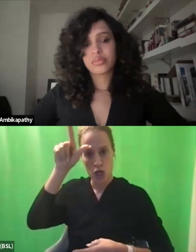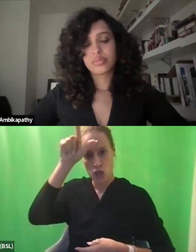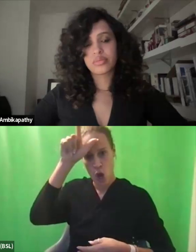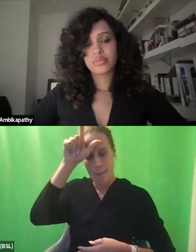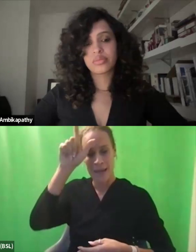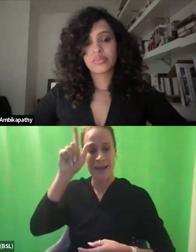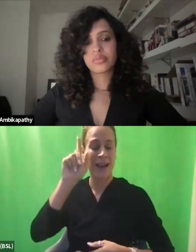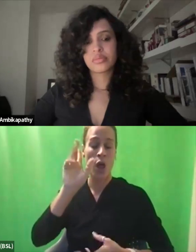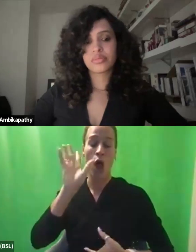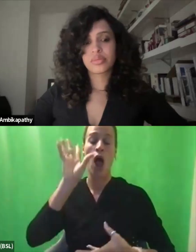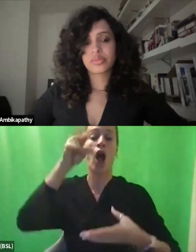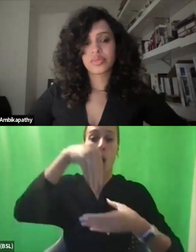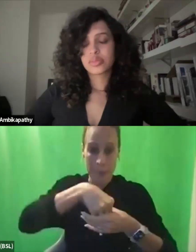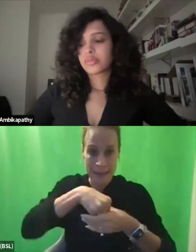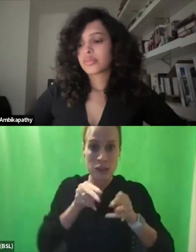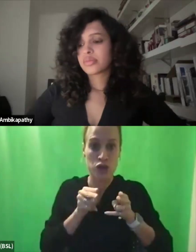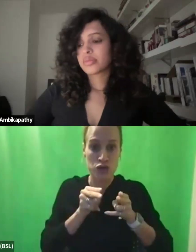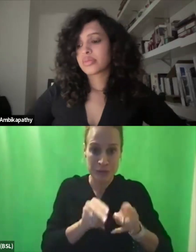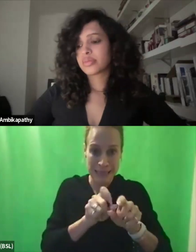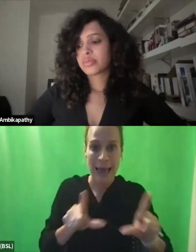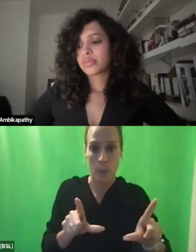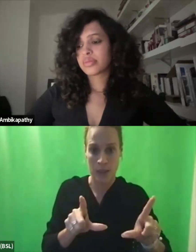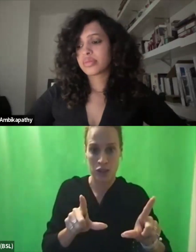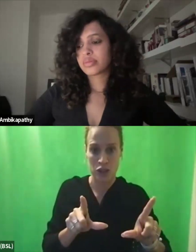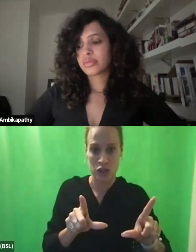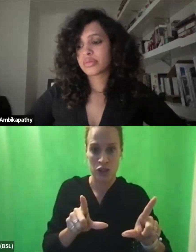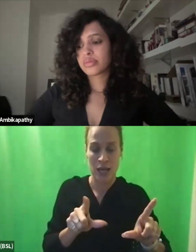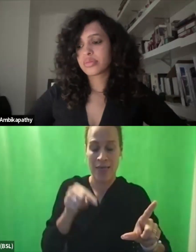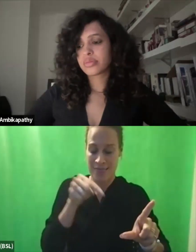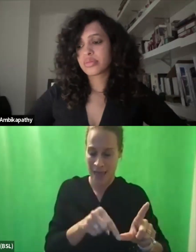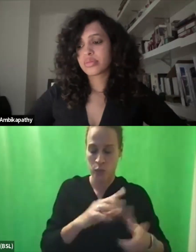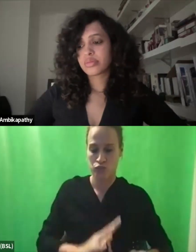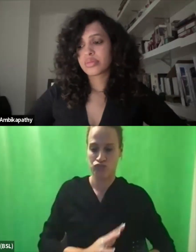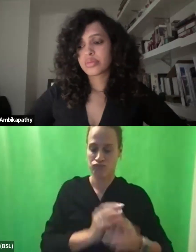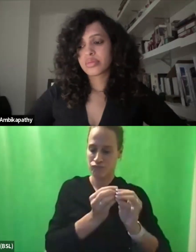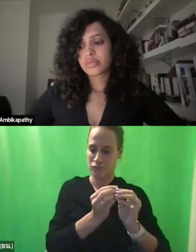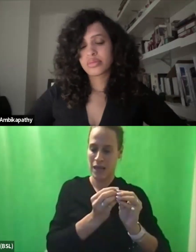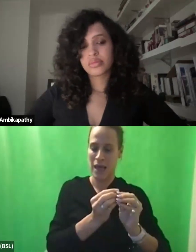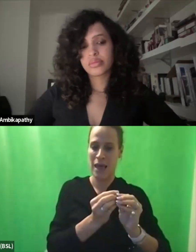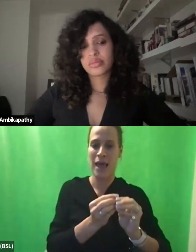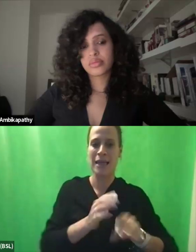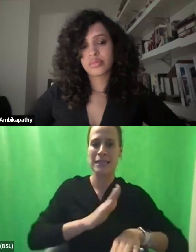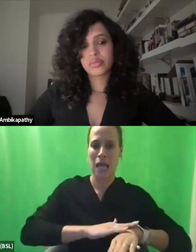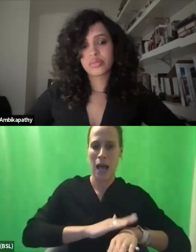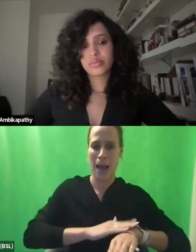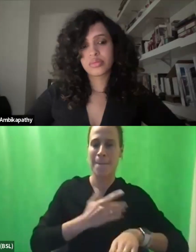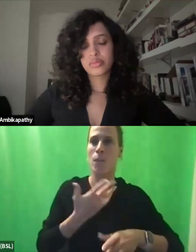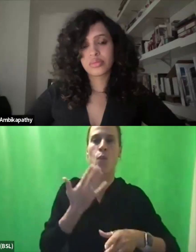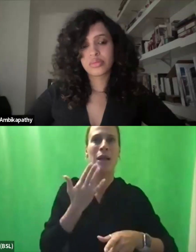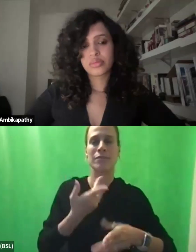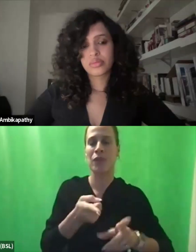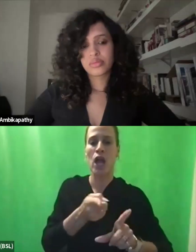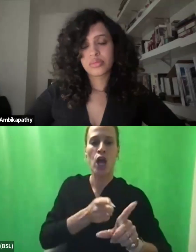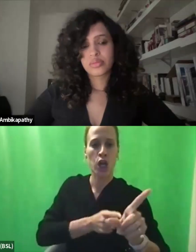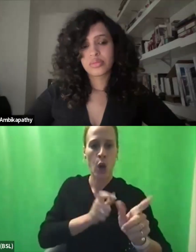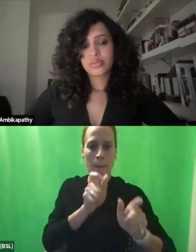street language that was born at the juncture of young people